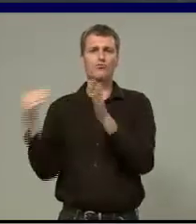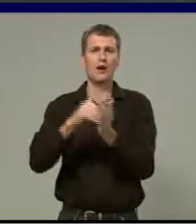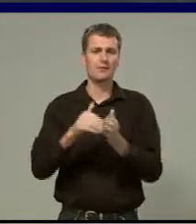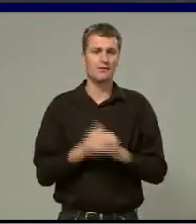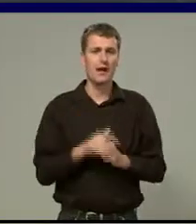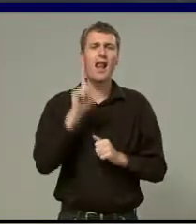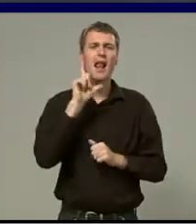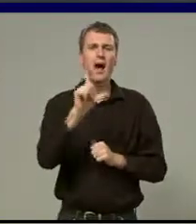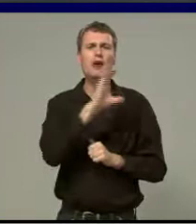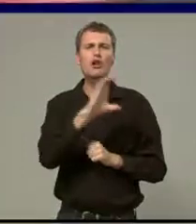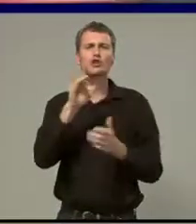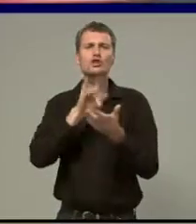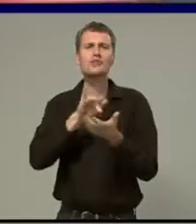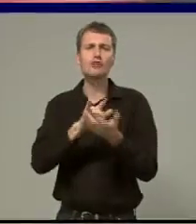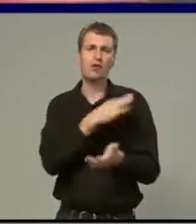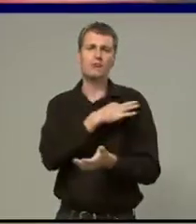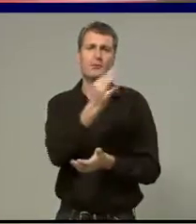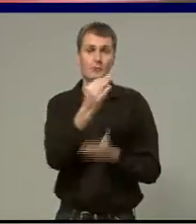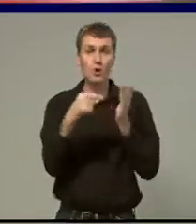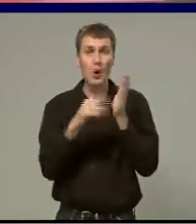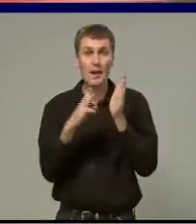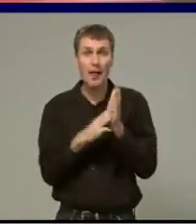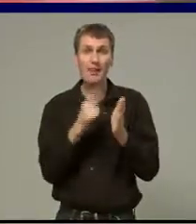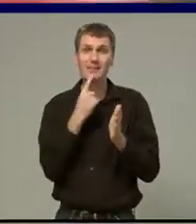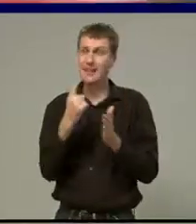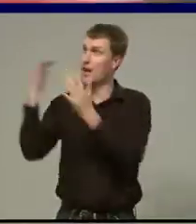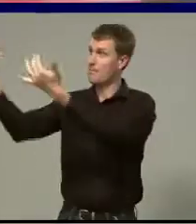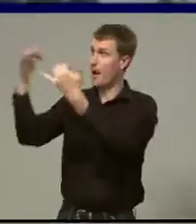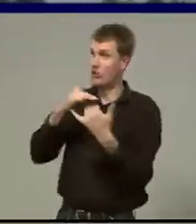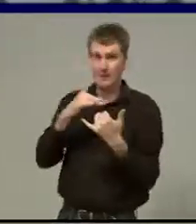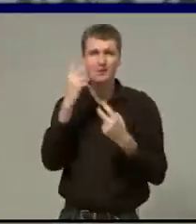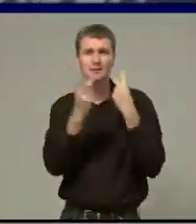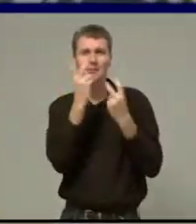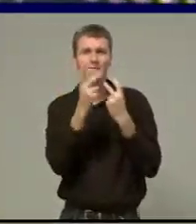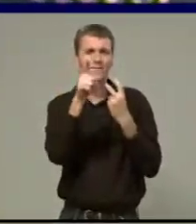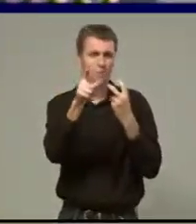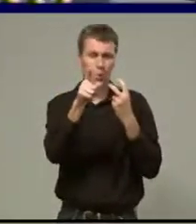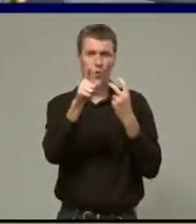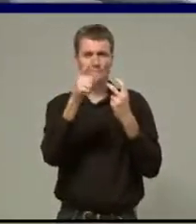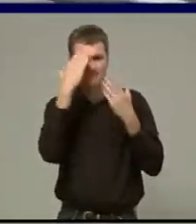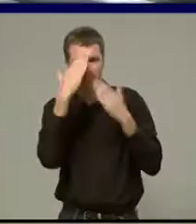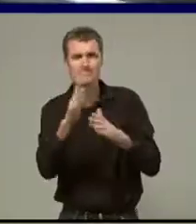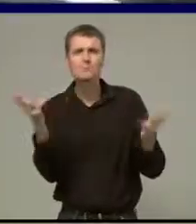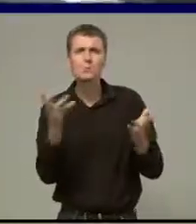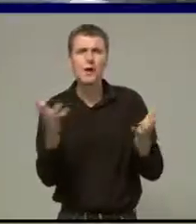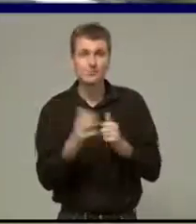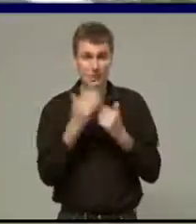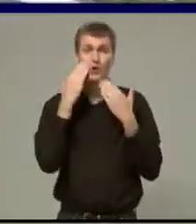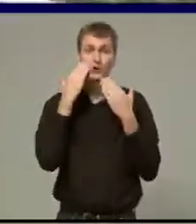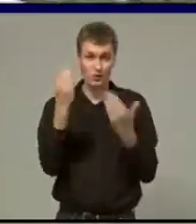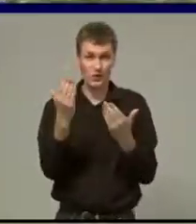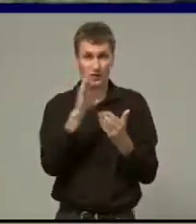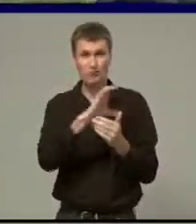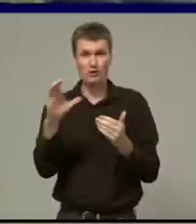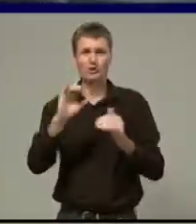Central candidate Tony Milne says the fact migrants are now seeking shelter is further proof Christchurch is experiencing a housing